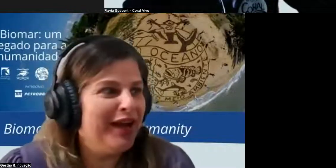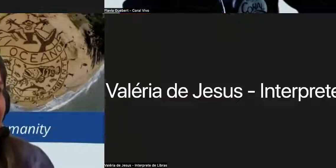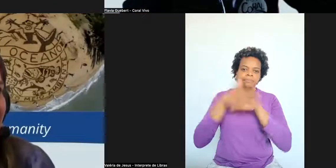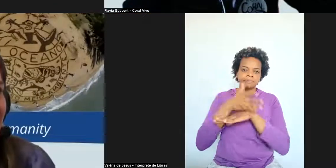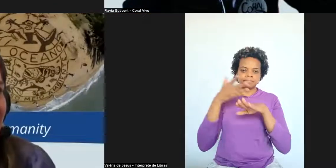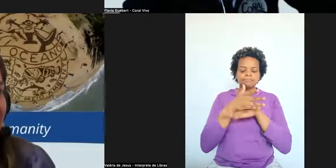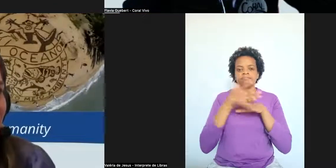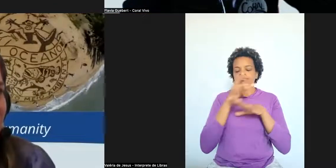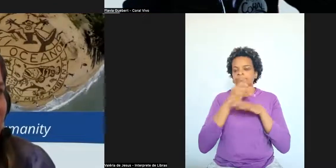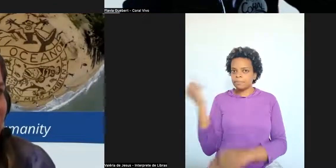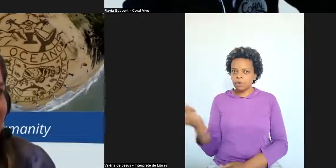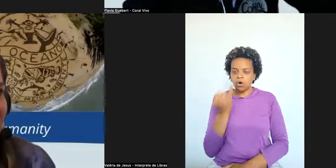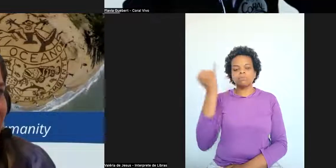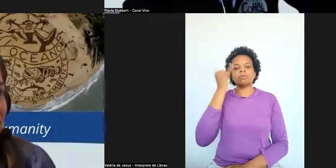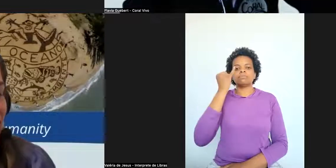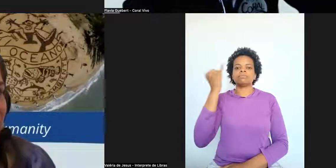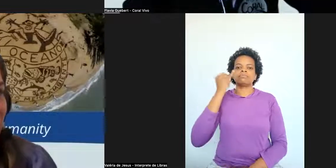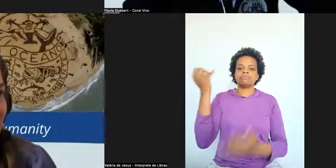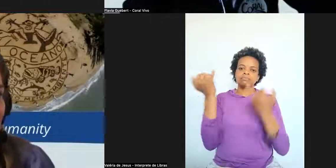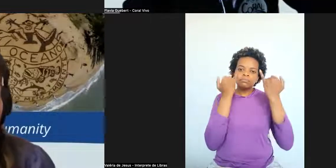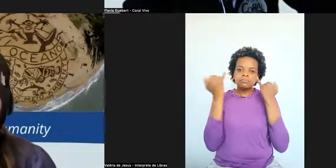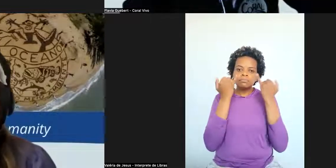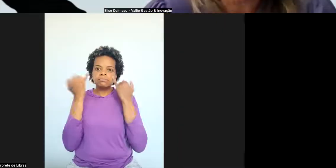very relevant access for our work.